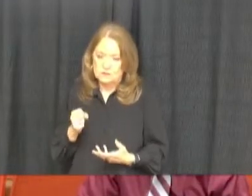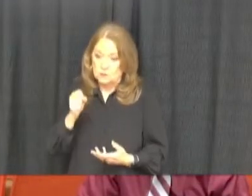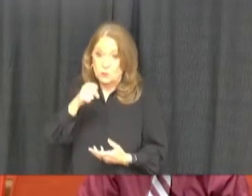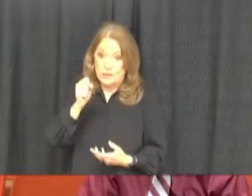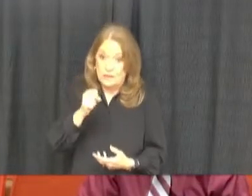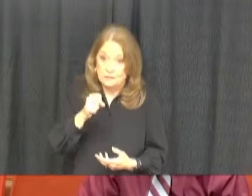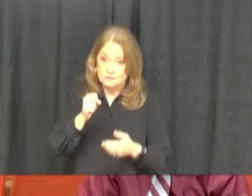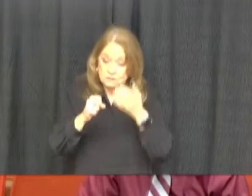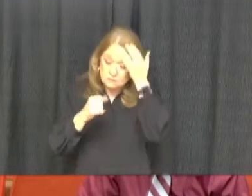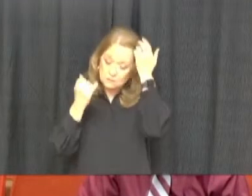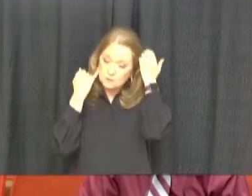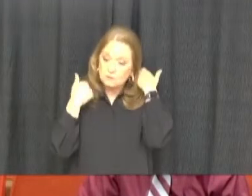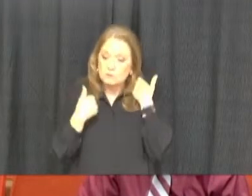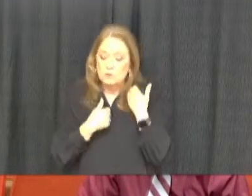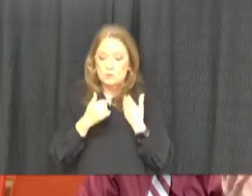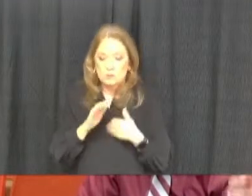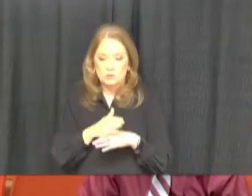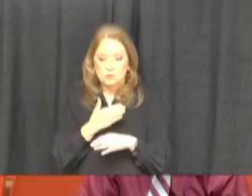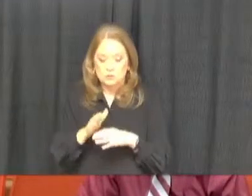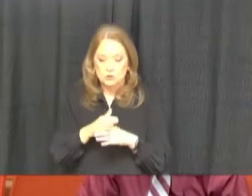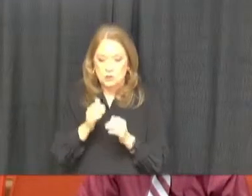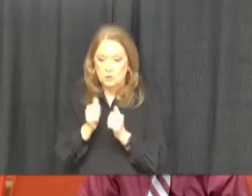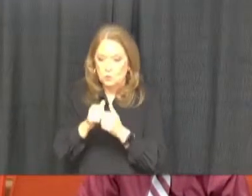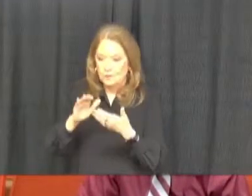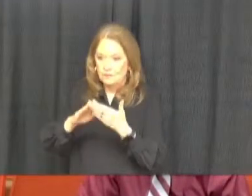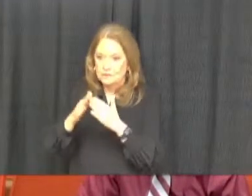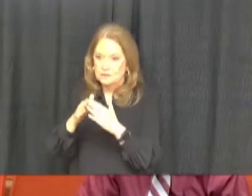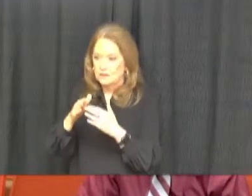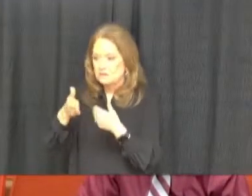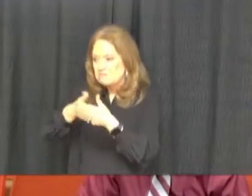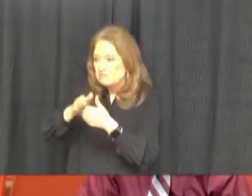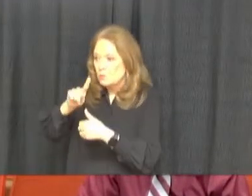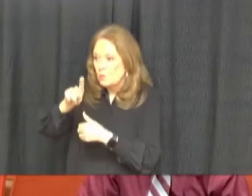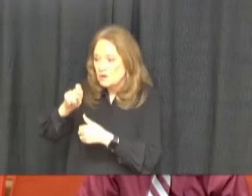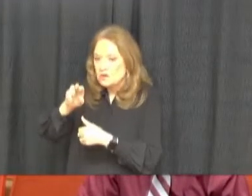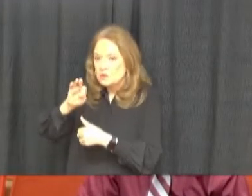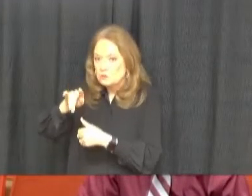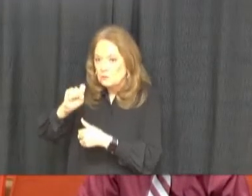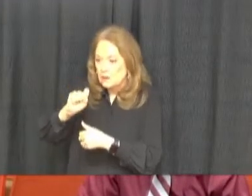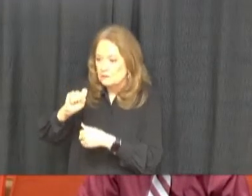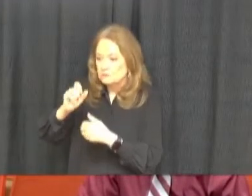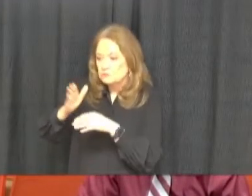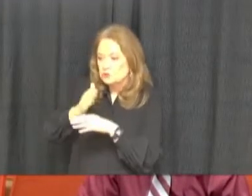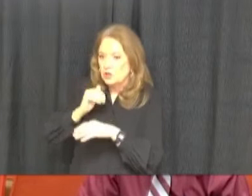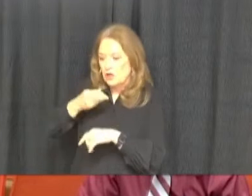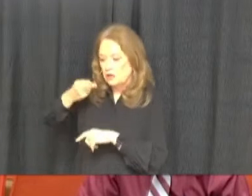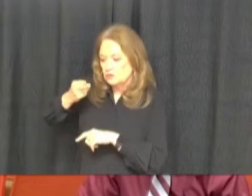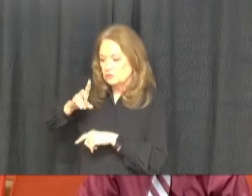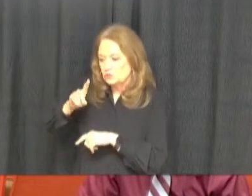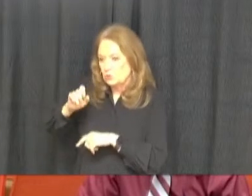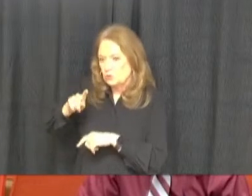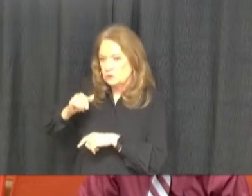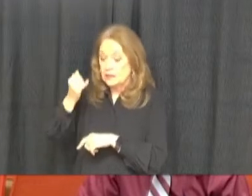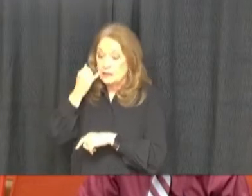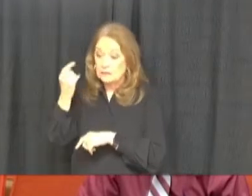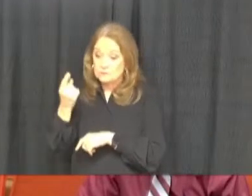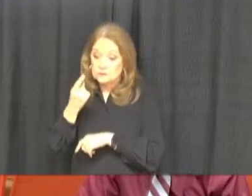Yes, if we were to share with a city within 100 miles of here our historical data, if